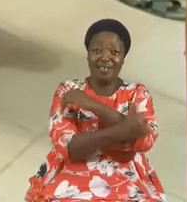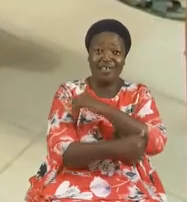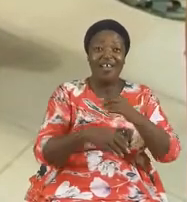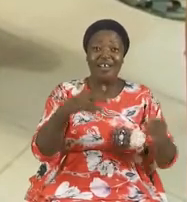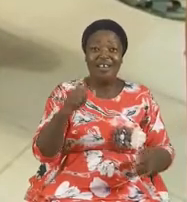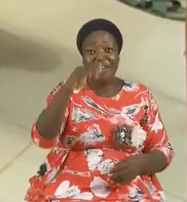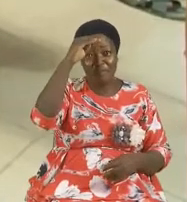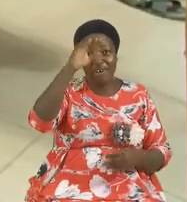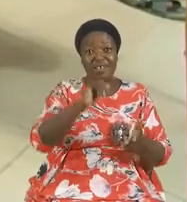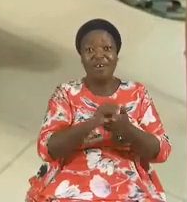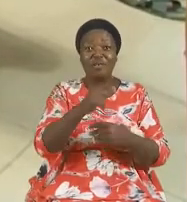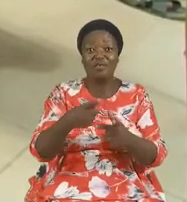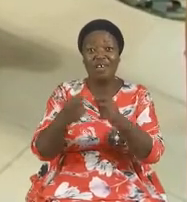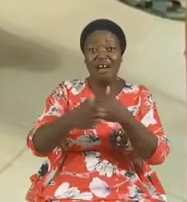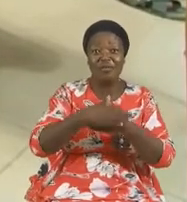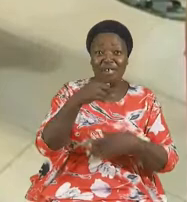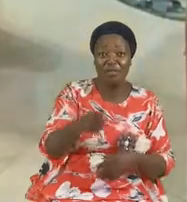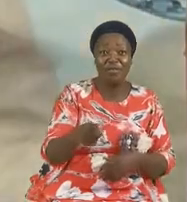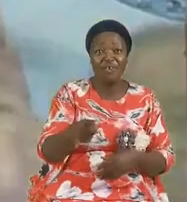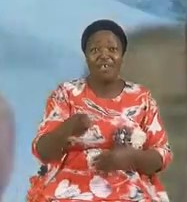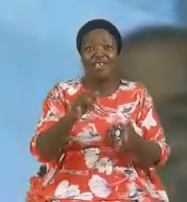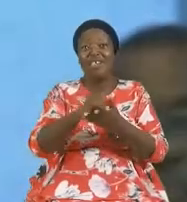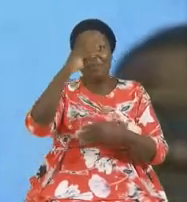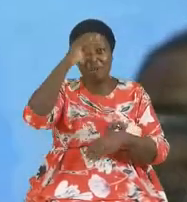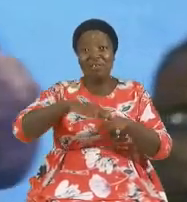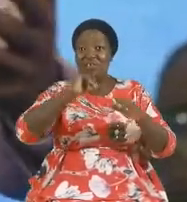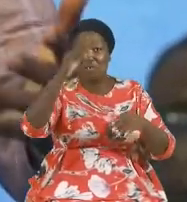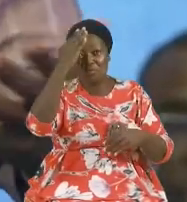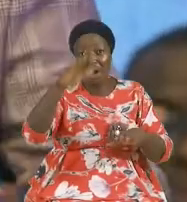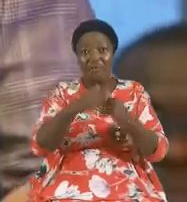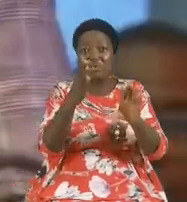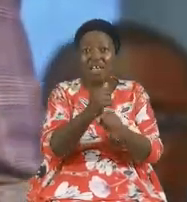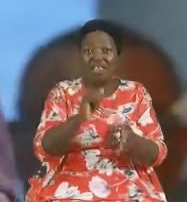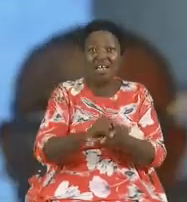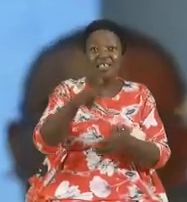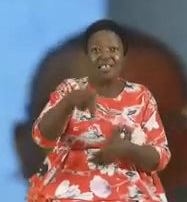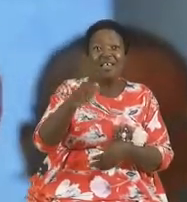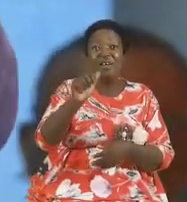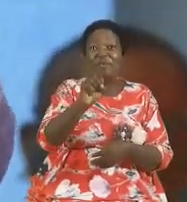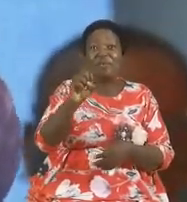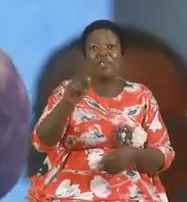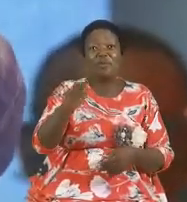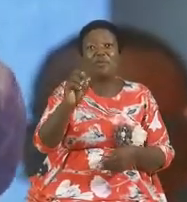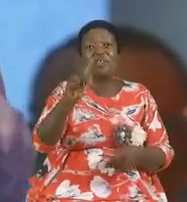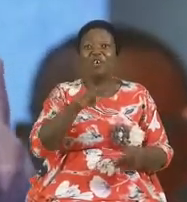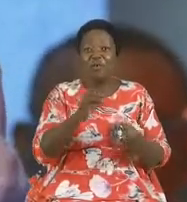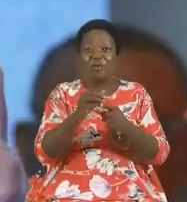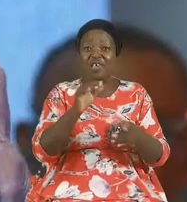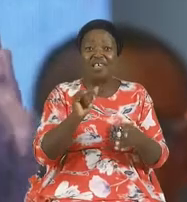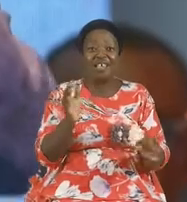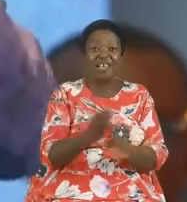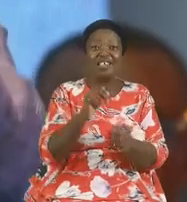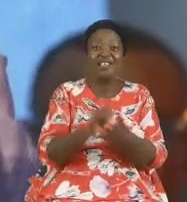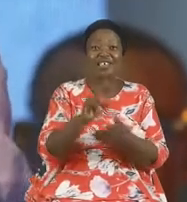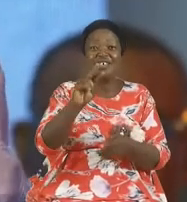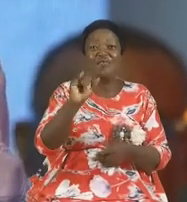to another country. The man who was chasing you and tormenting you, he doesn't know to get the